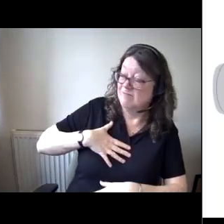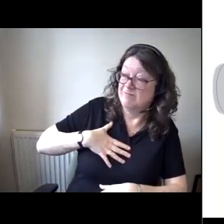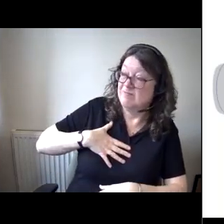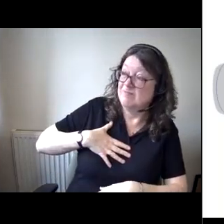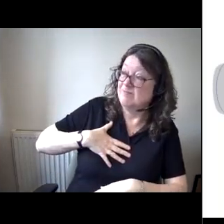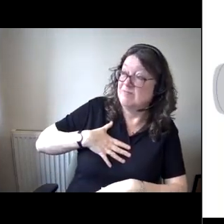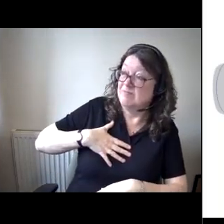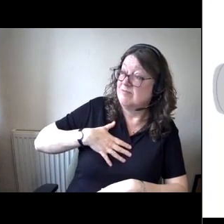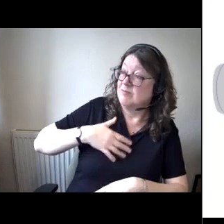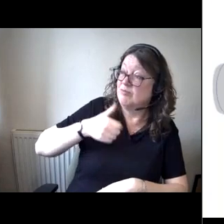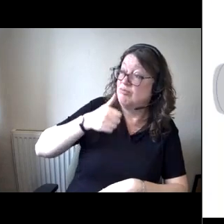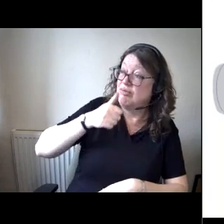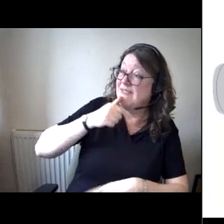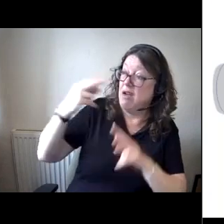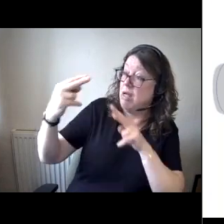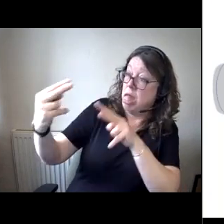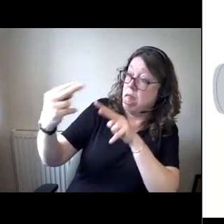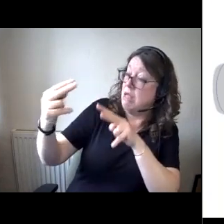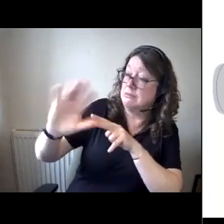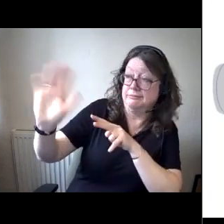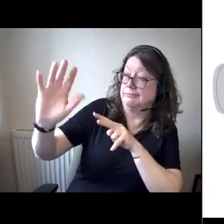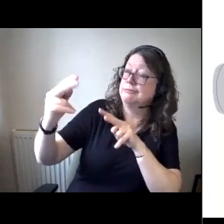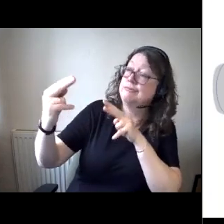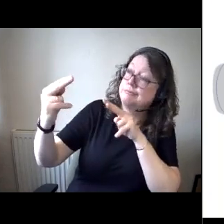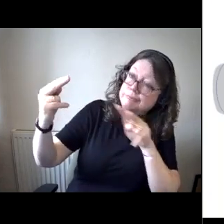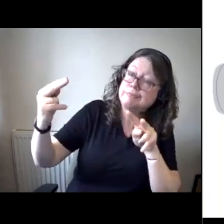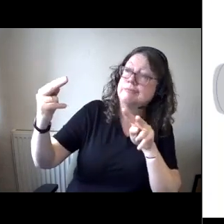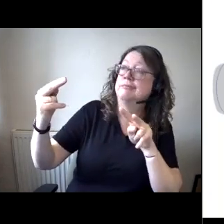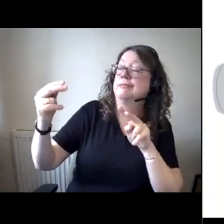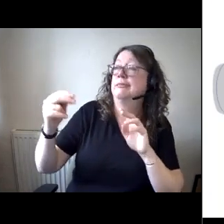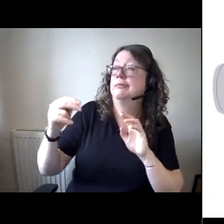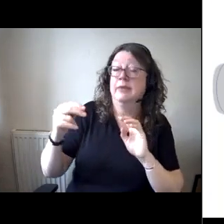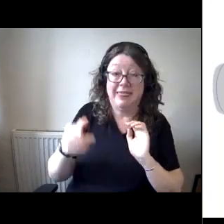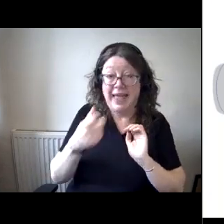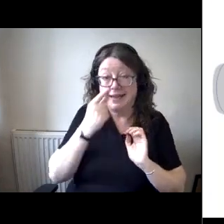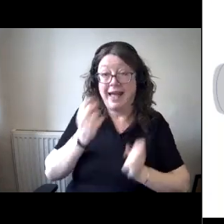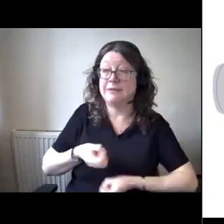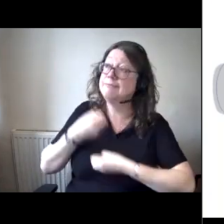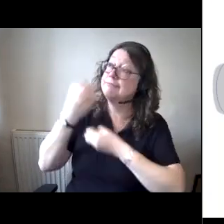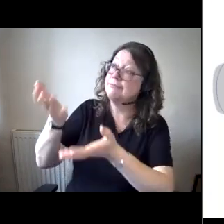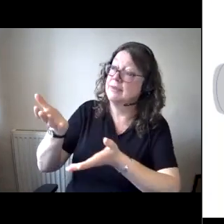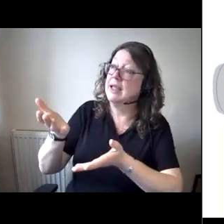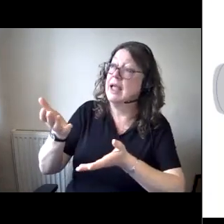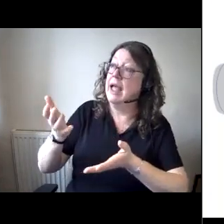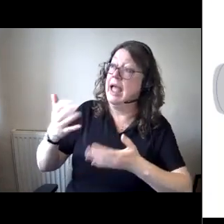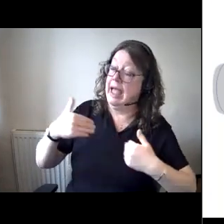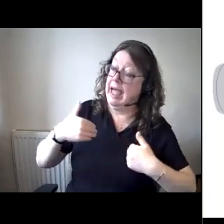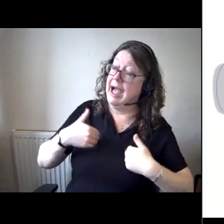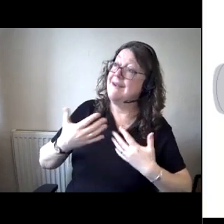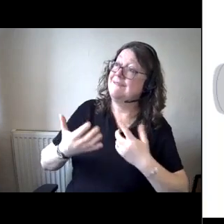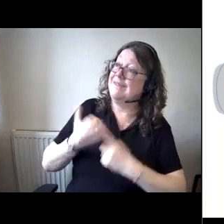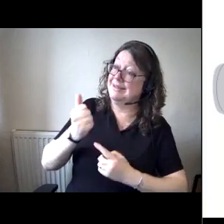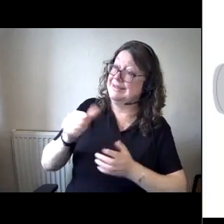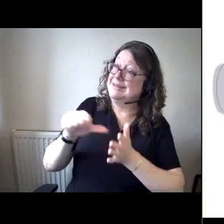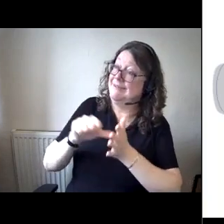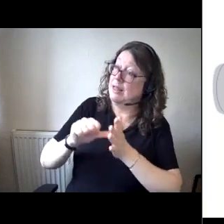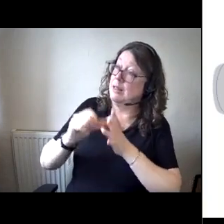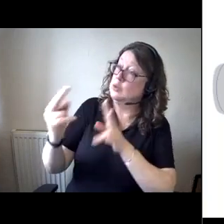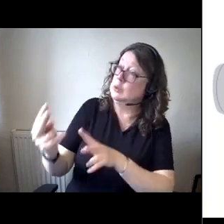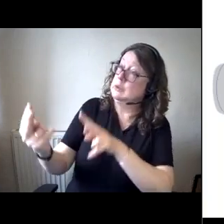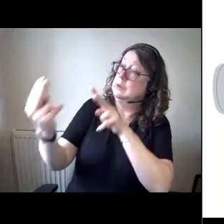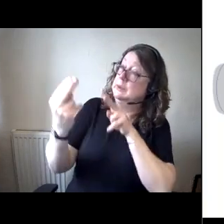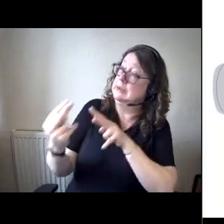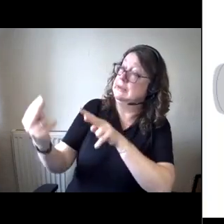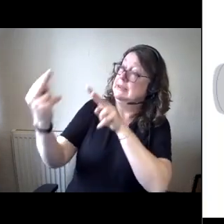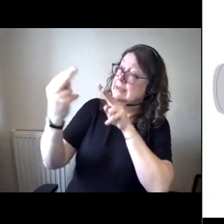that, but they might say, you know, I might not be looking at you. I actually find that really hard to do. I find it